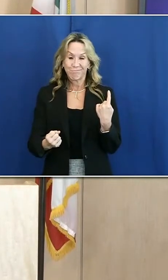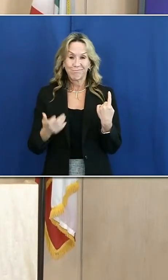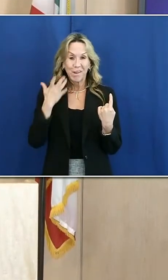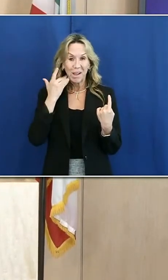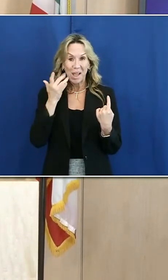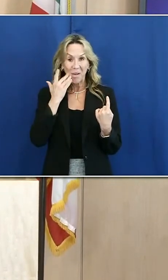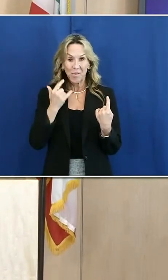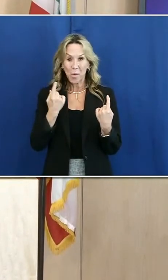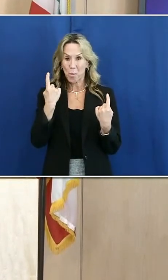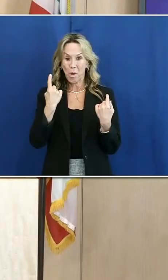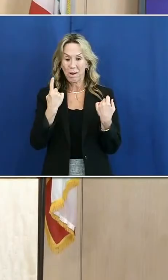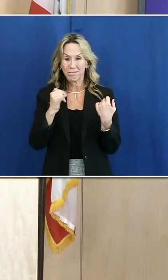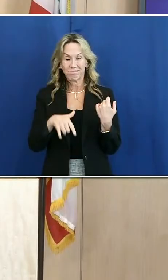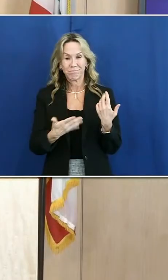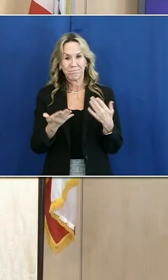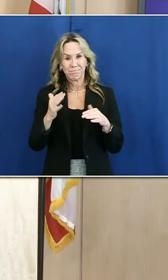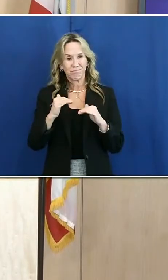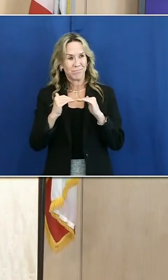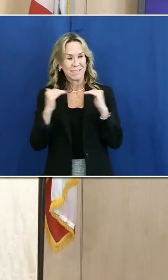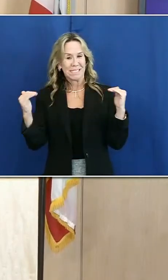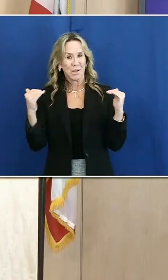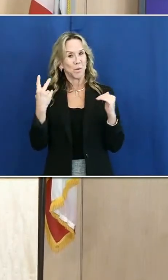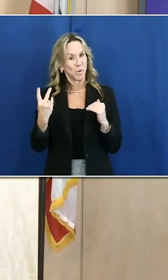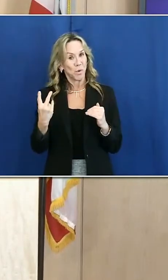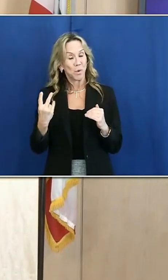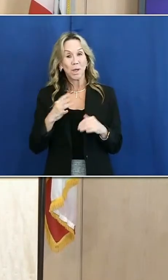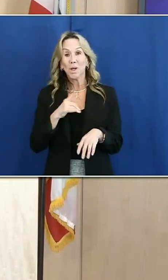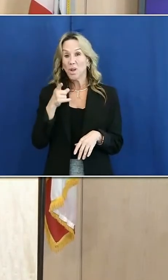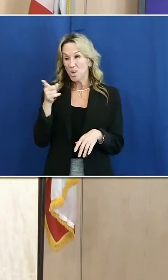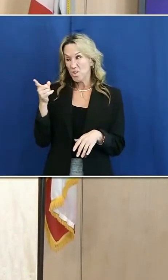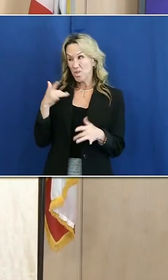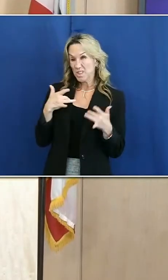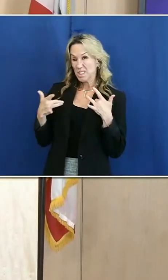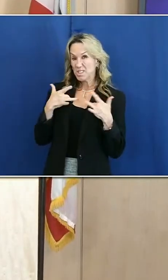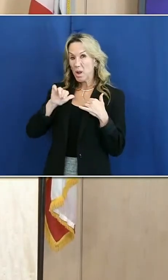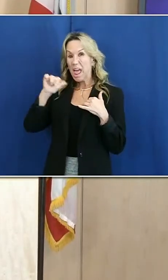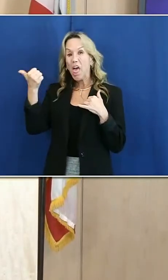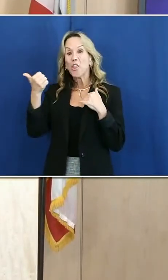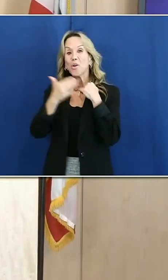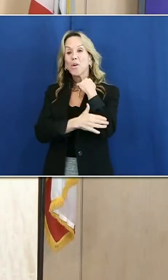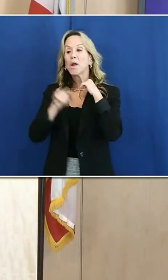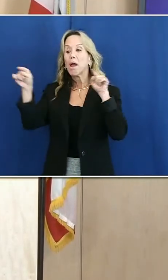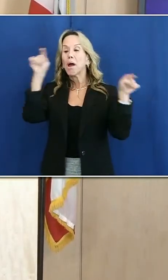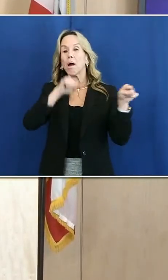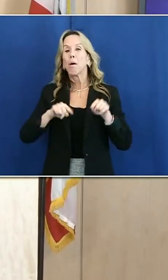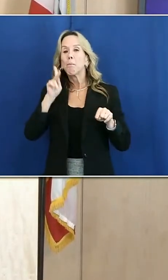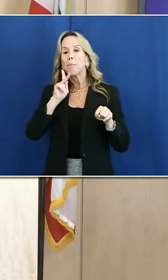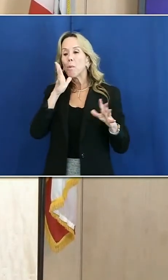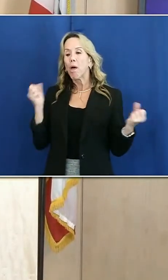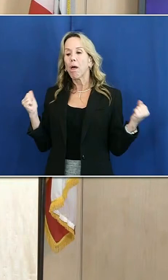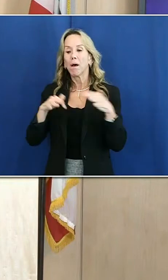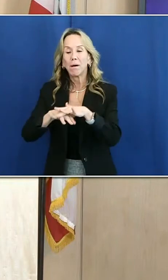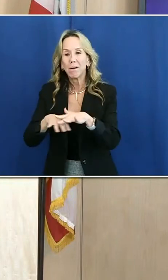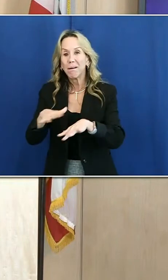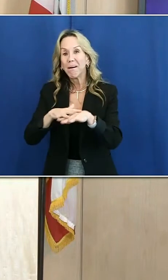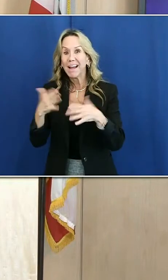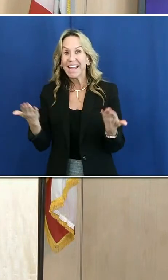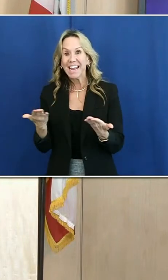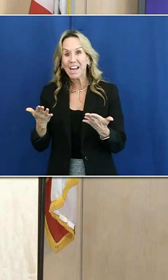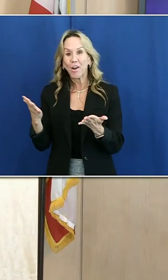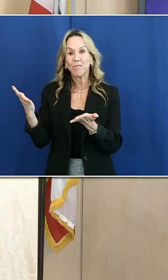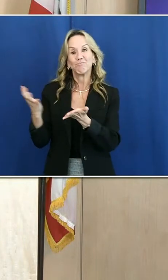you have any concerns that residents from other counties might flock to yours to kind of utilize some of these indoor activities that they have not been able